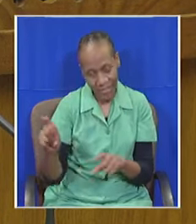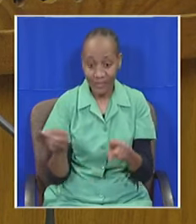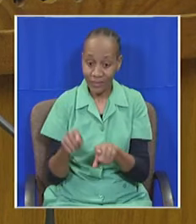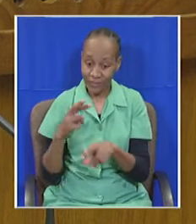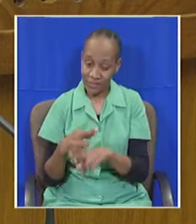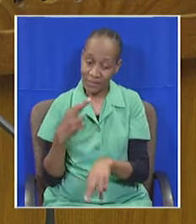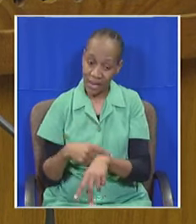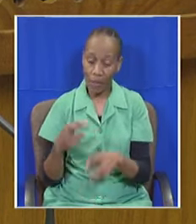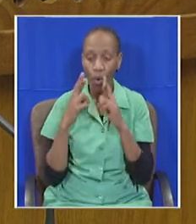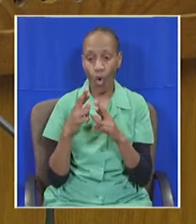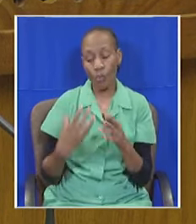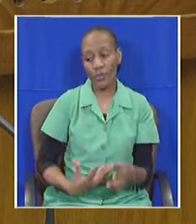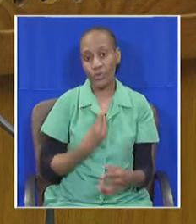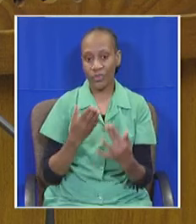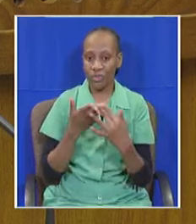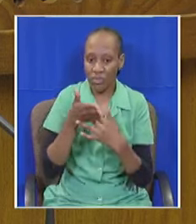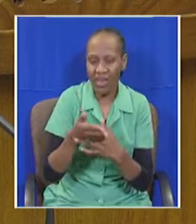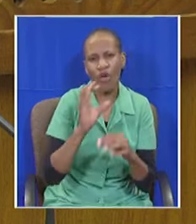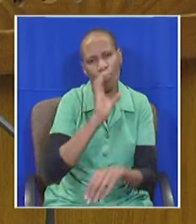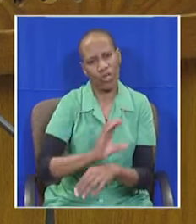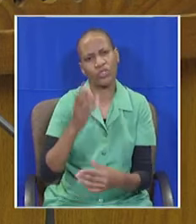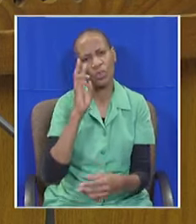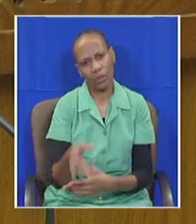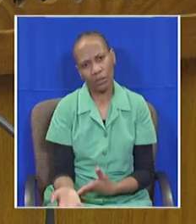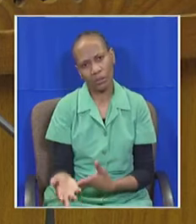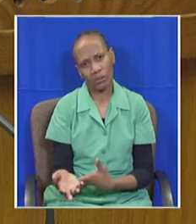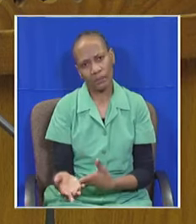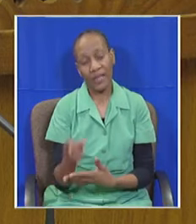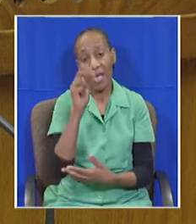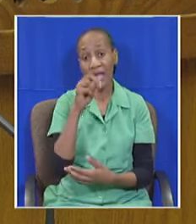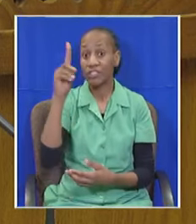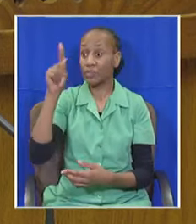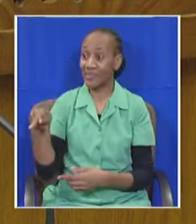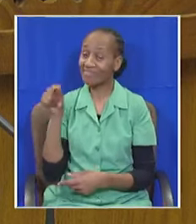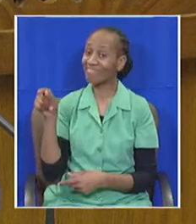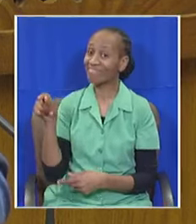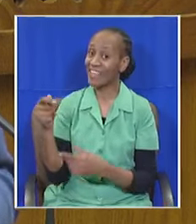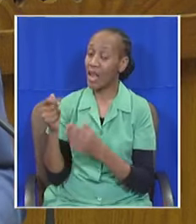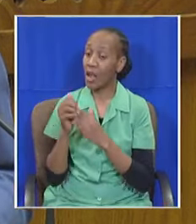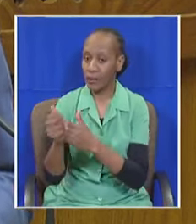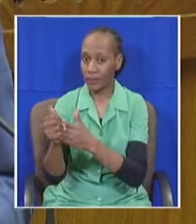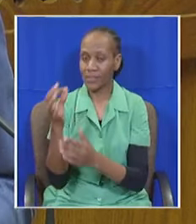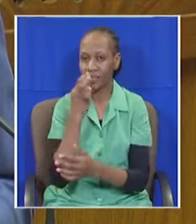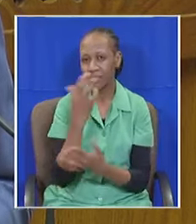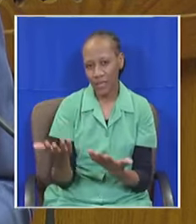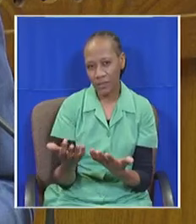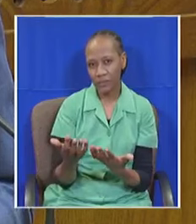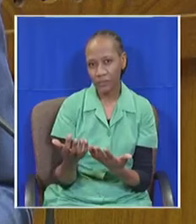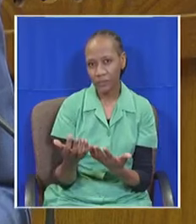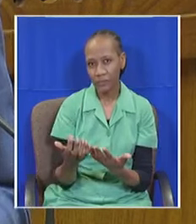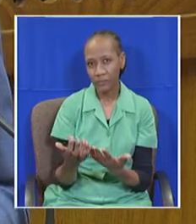young people will find them equally attractive. As directed by the NDP, we want to reverse the anomaly